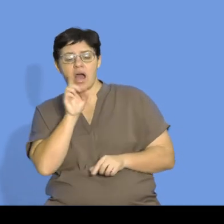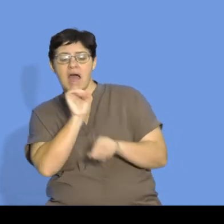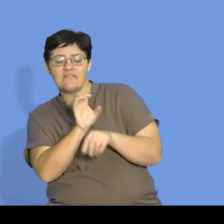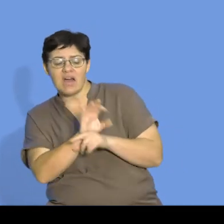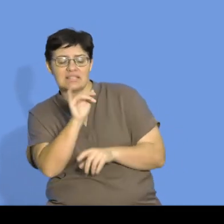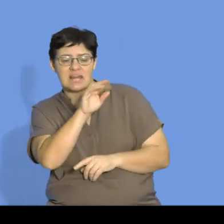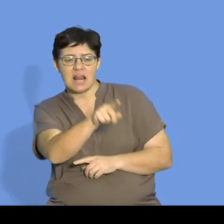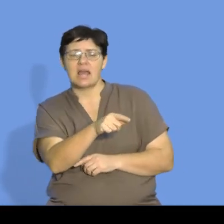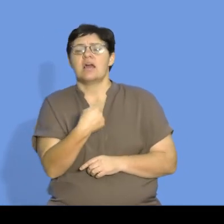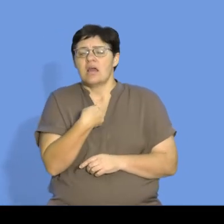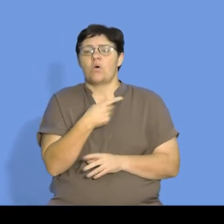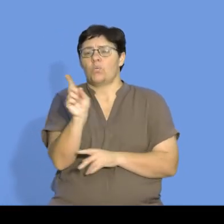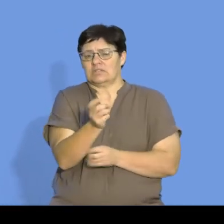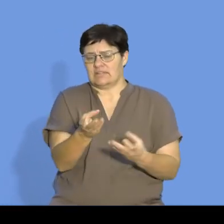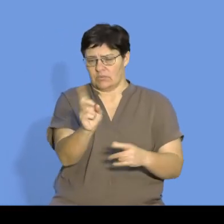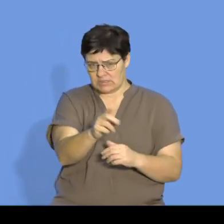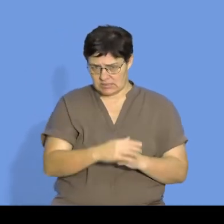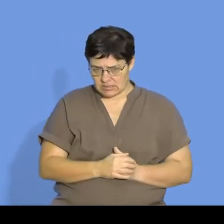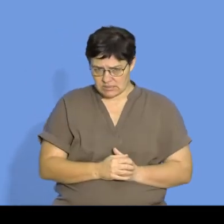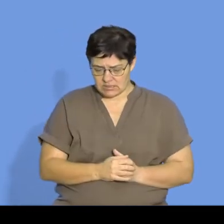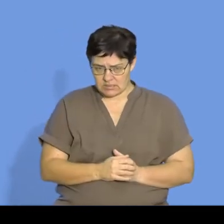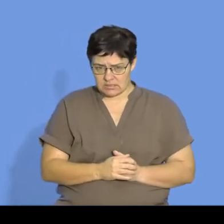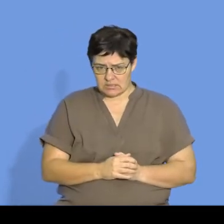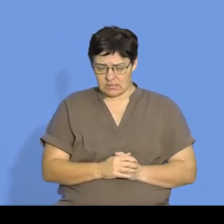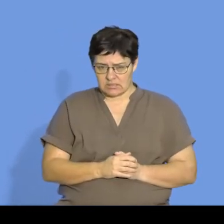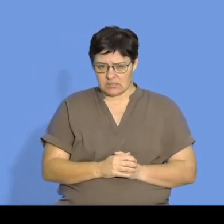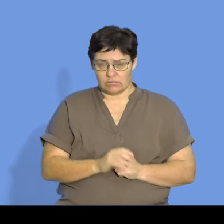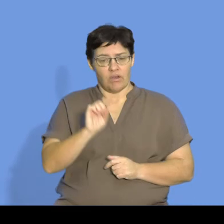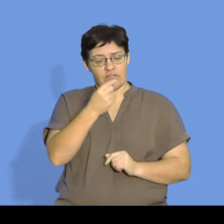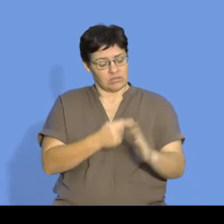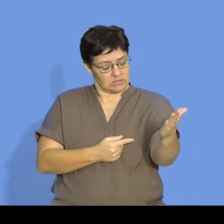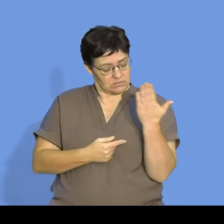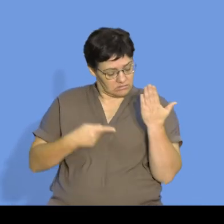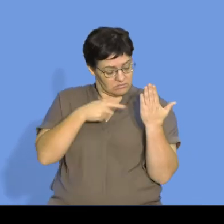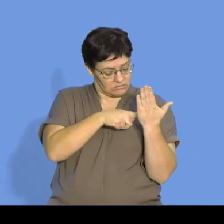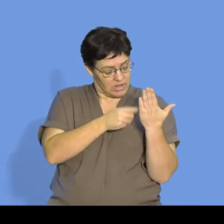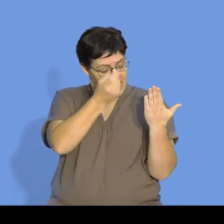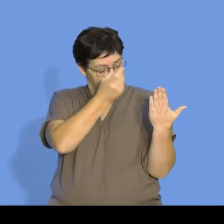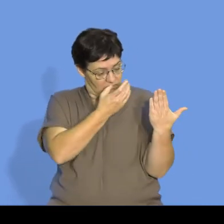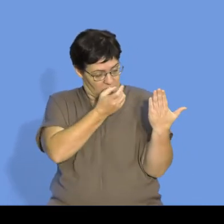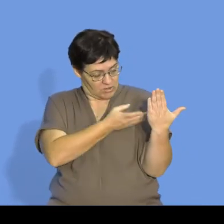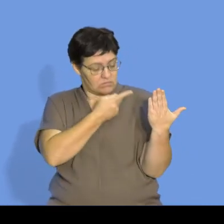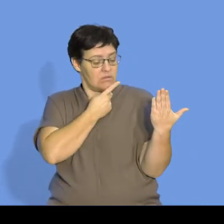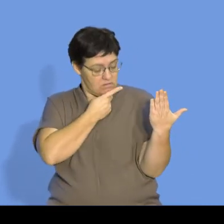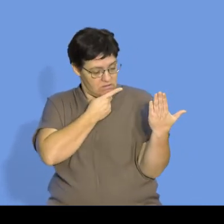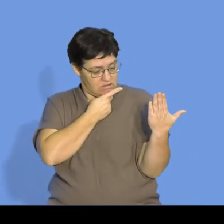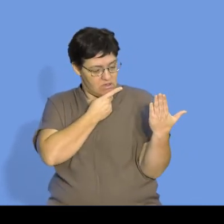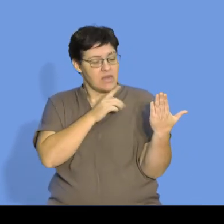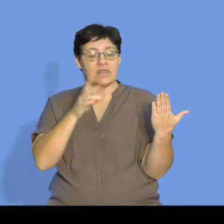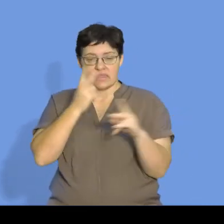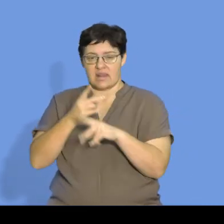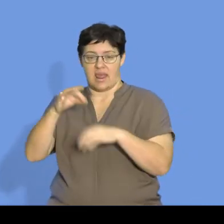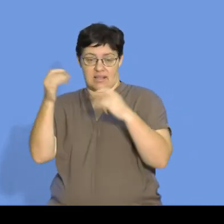Zanele? State 1 point. Okay, firstly, look at the information that we are analyzing. We're looking at telephone, water